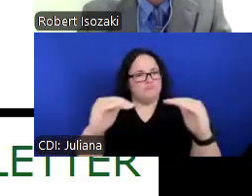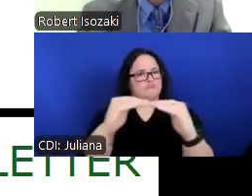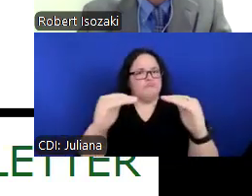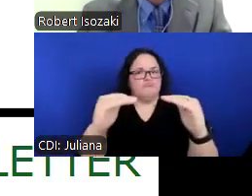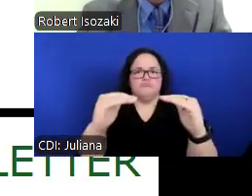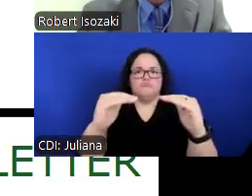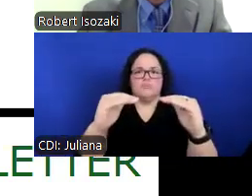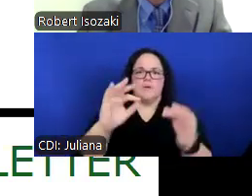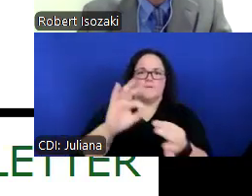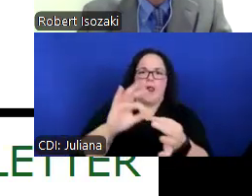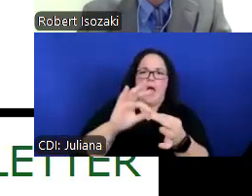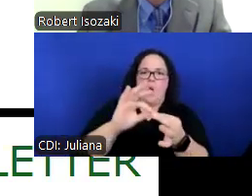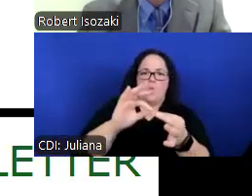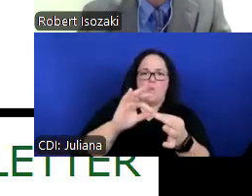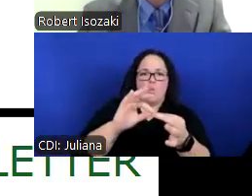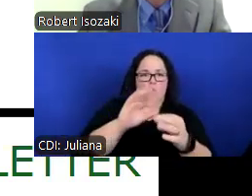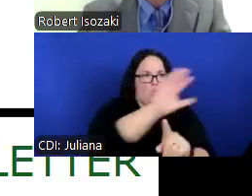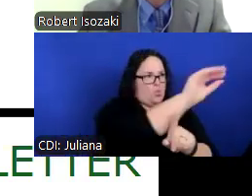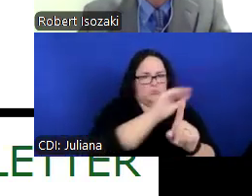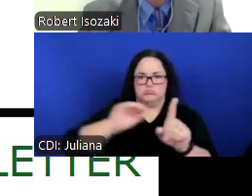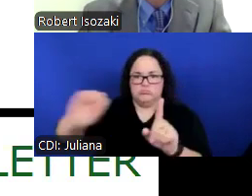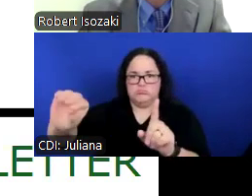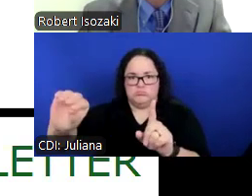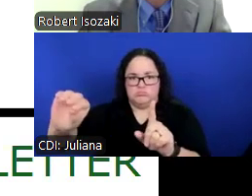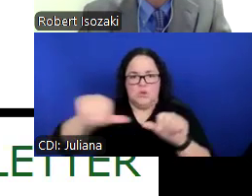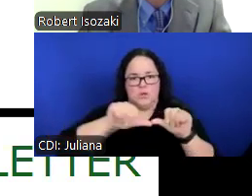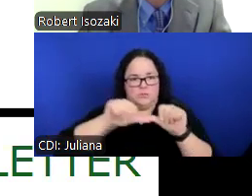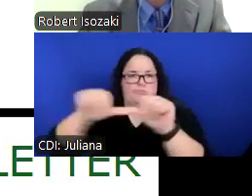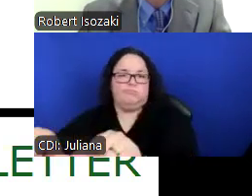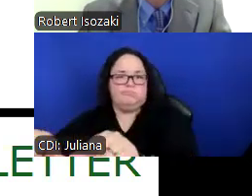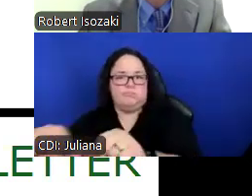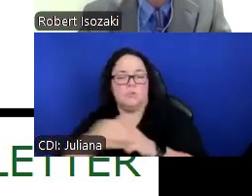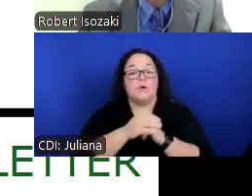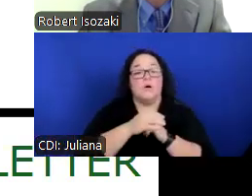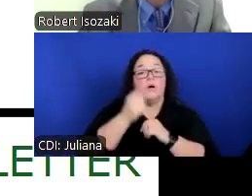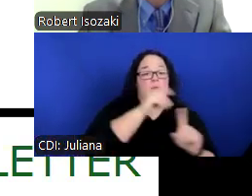moved, and that would apply your base value to that new residence.